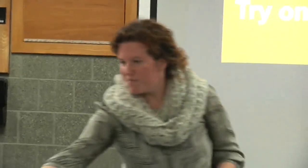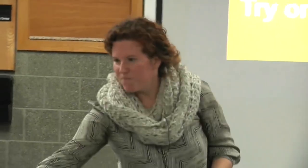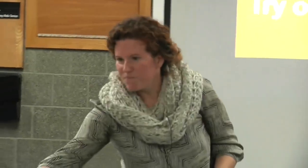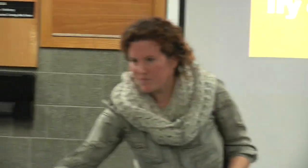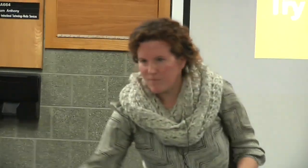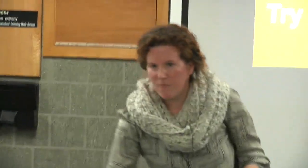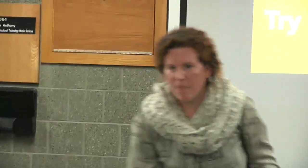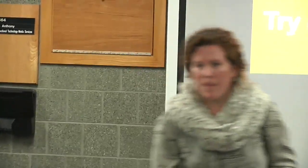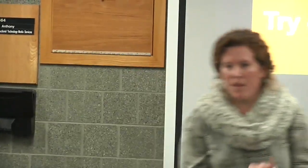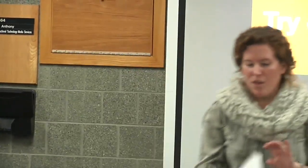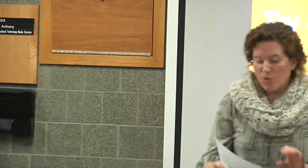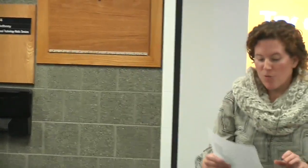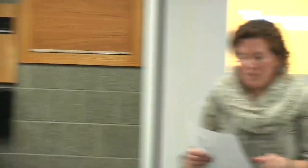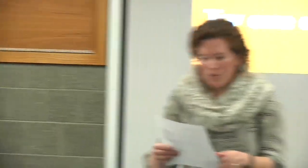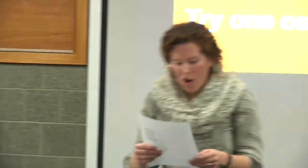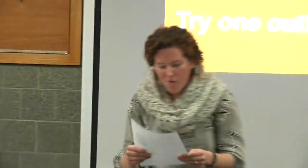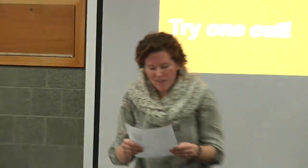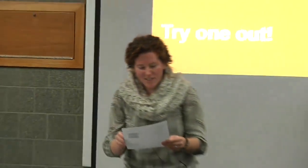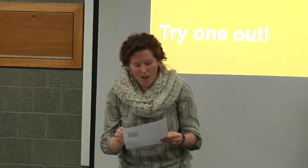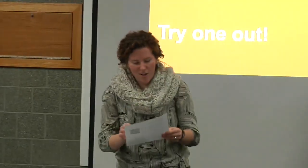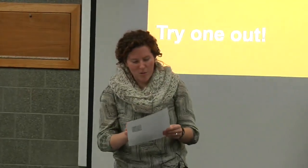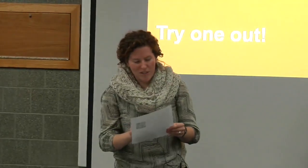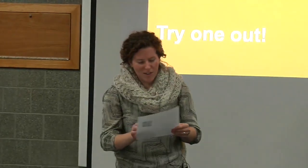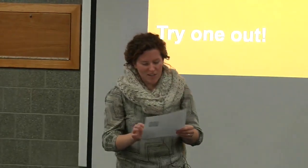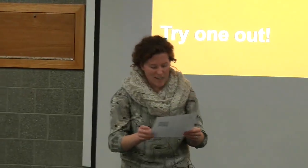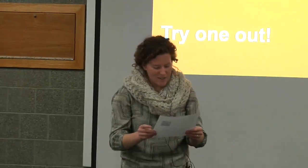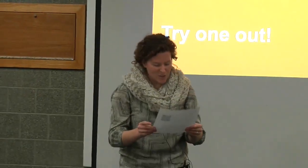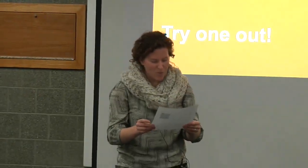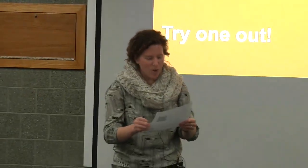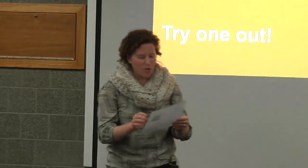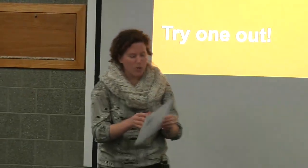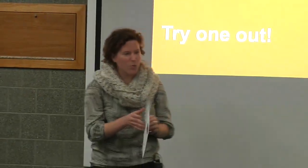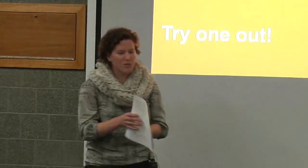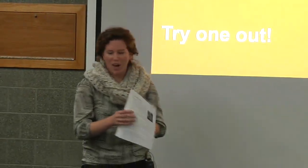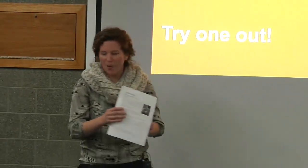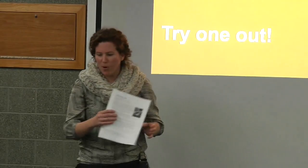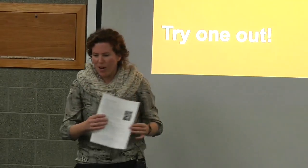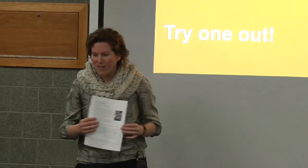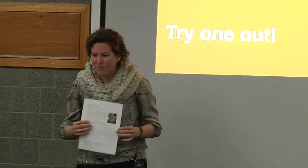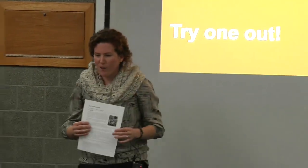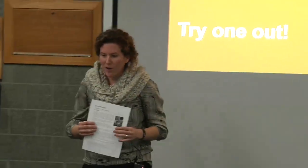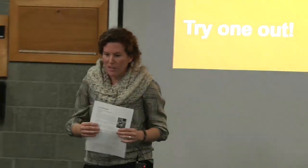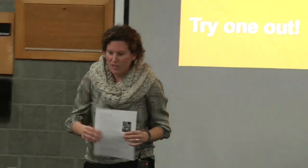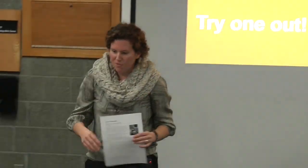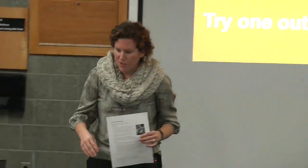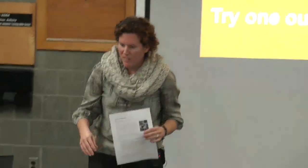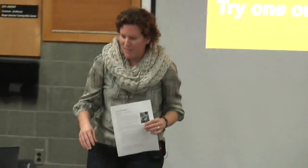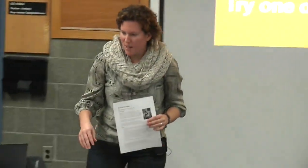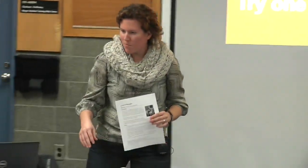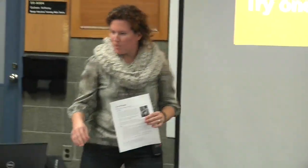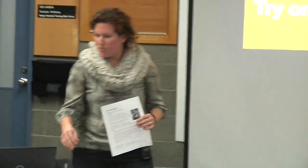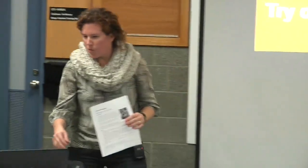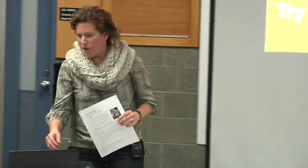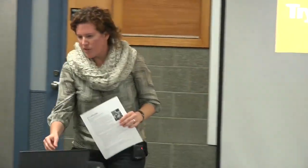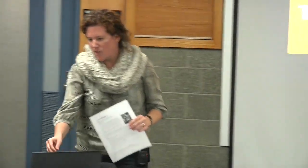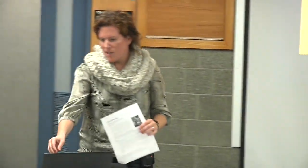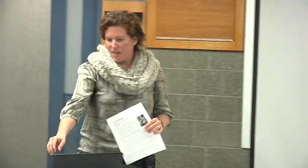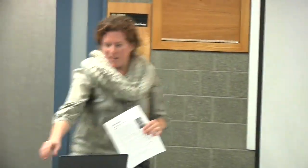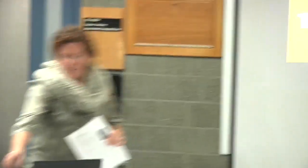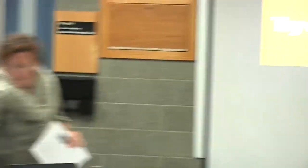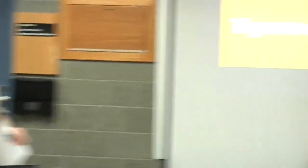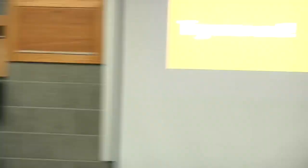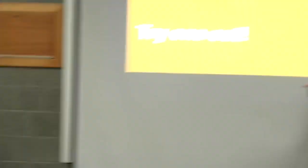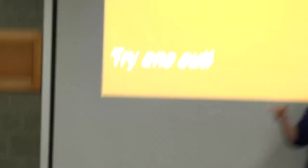these. So these are often designed to be done in small groups. I brought a very different example of one.